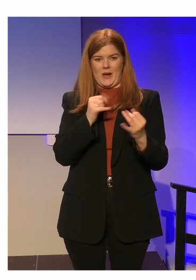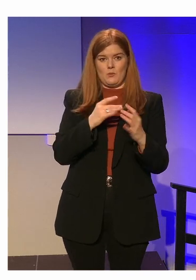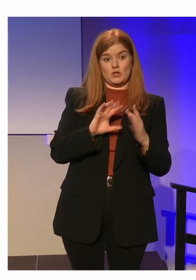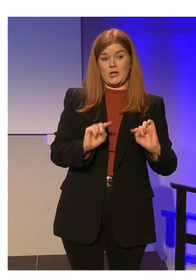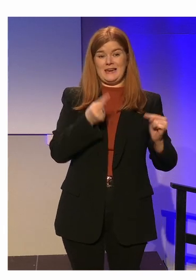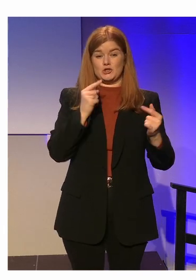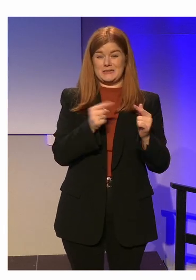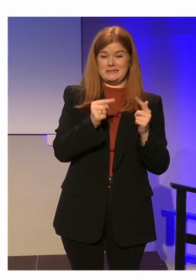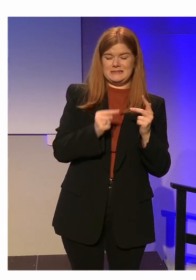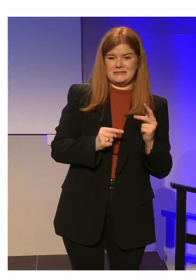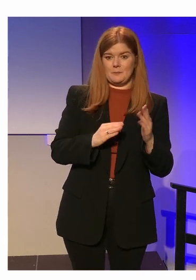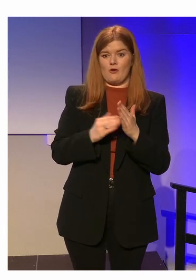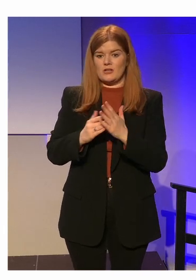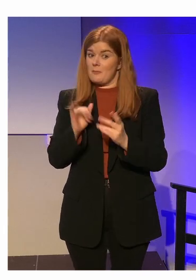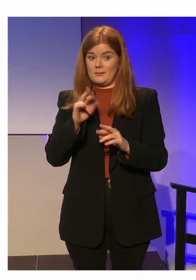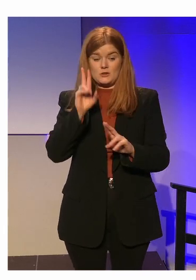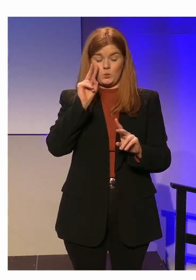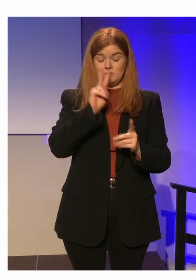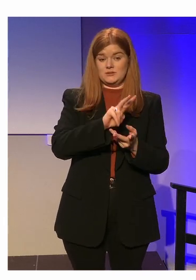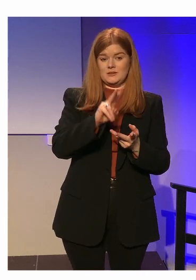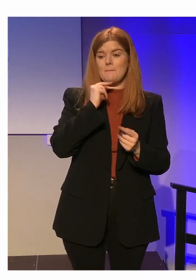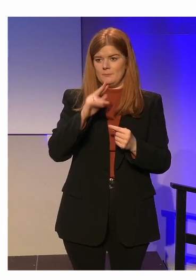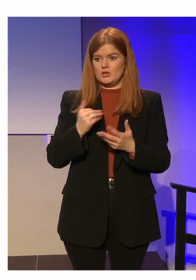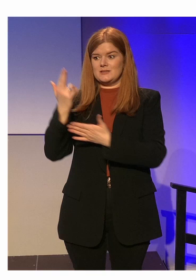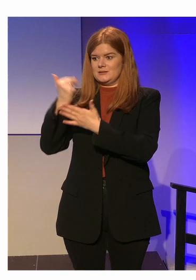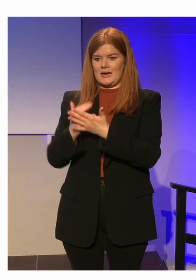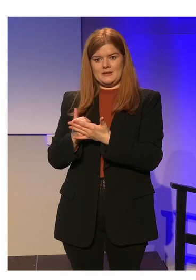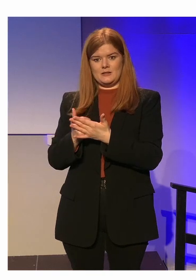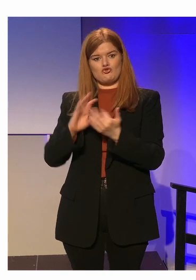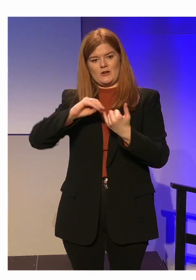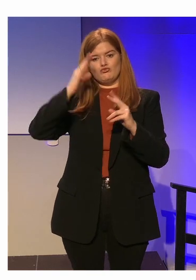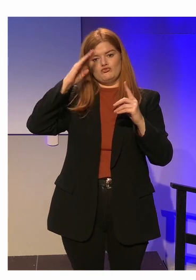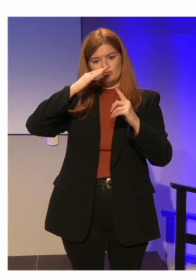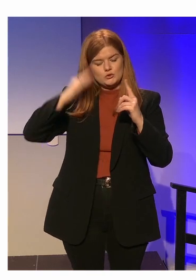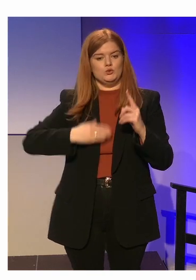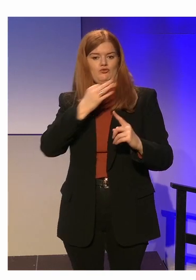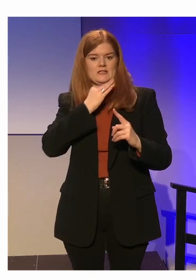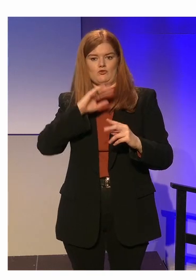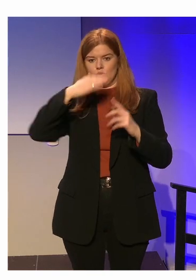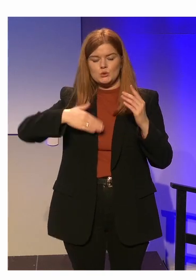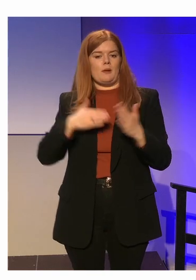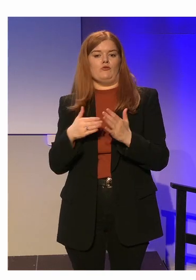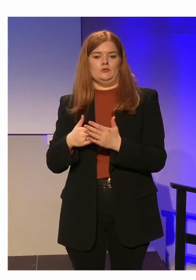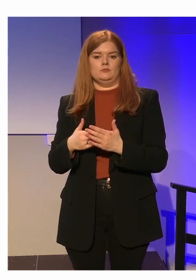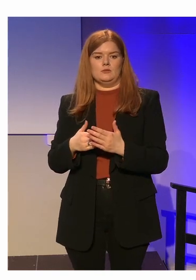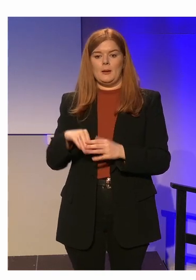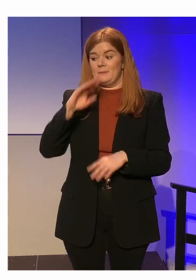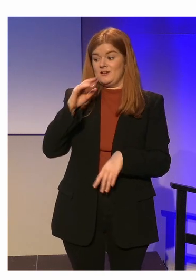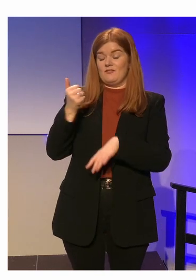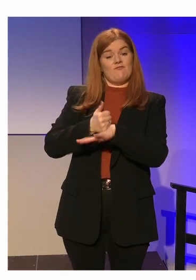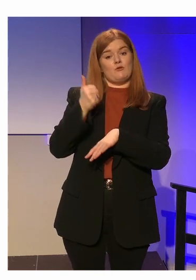that we often cannot see, and proactively designing to minimize them. So the